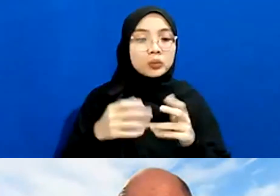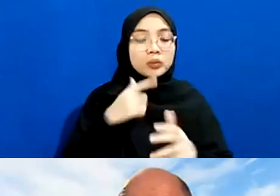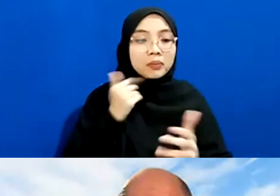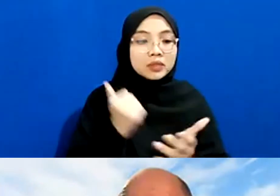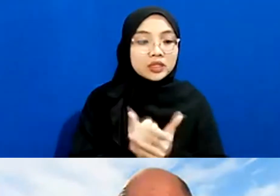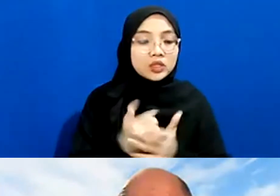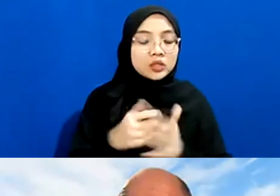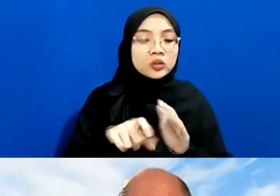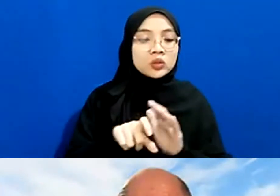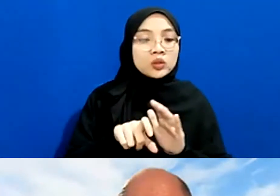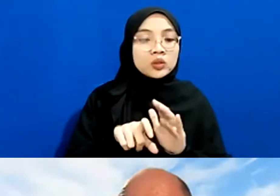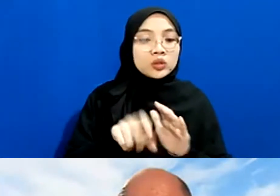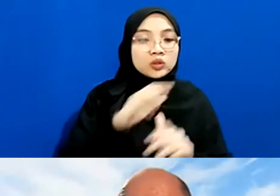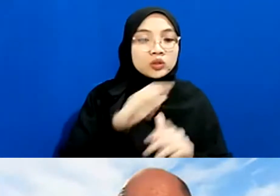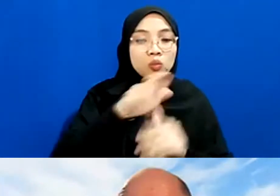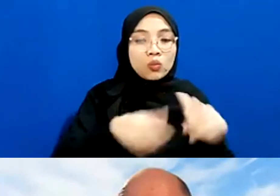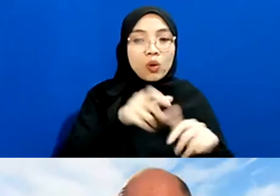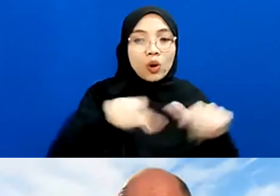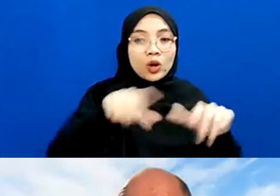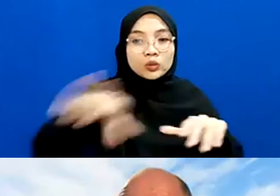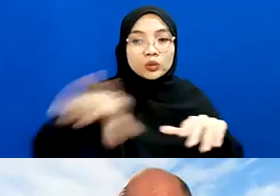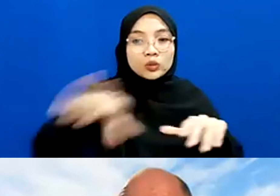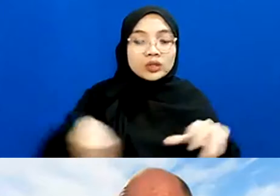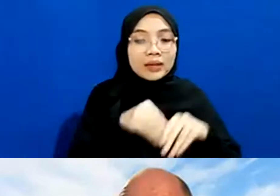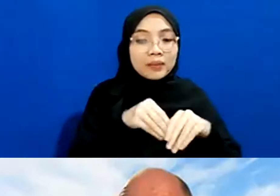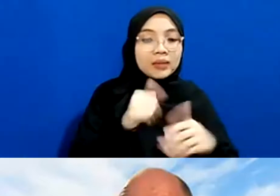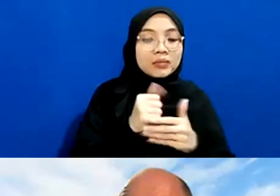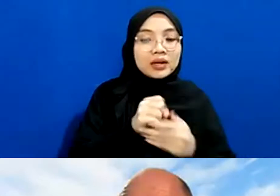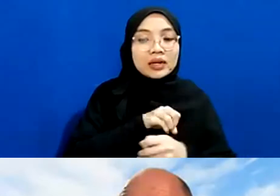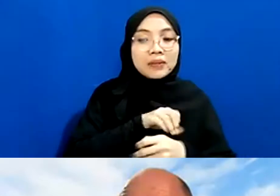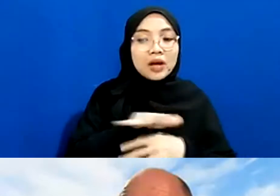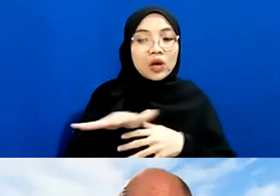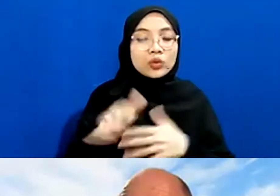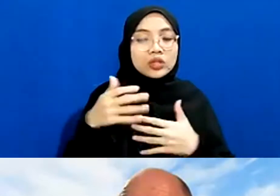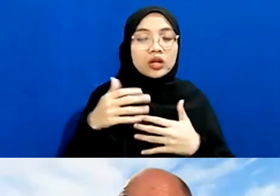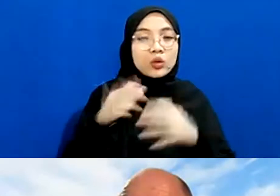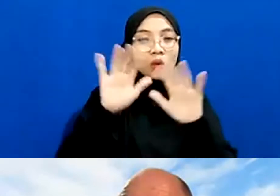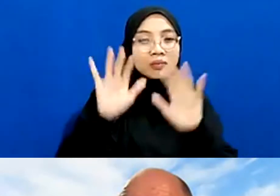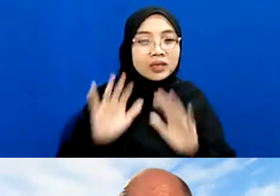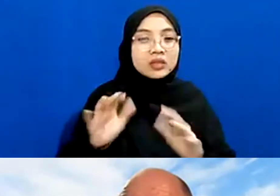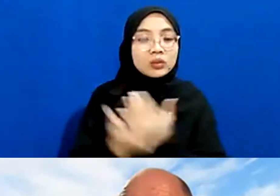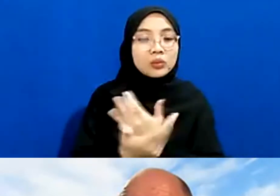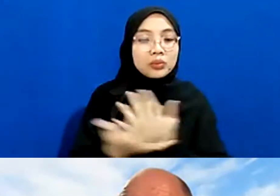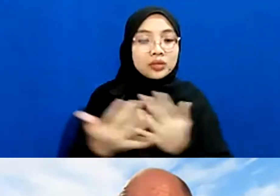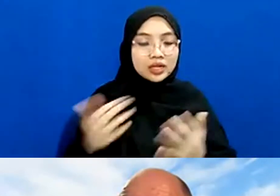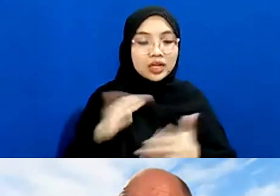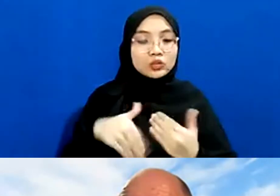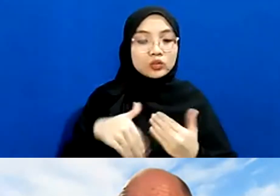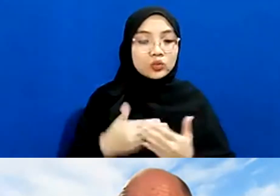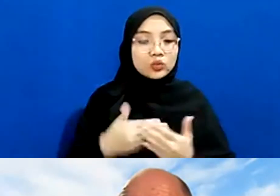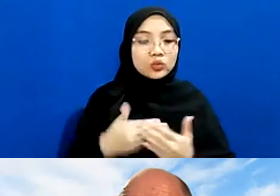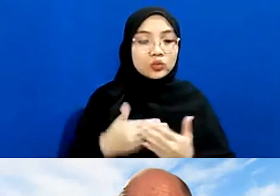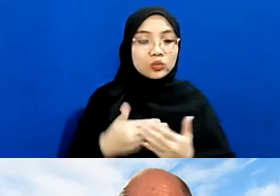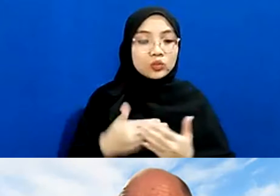and using the spirit which is very important for us to learn and to be aware of